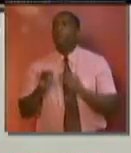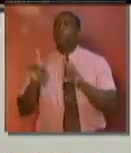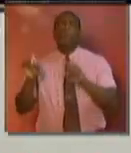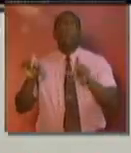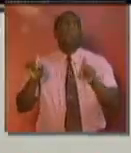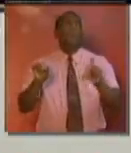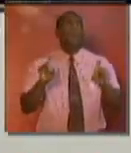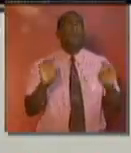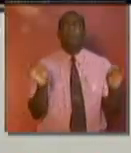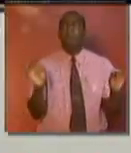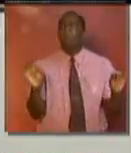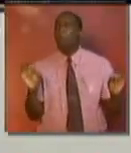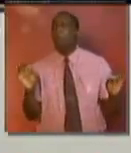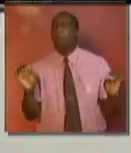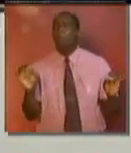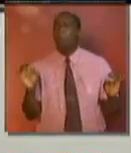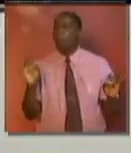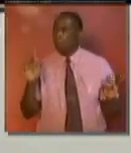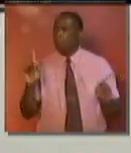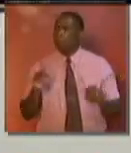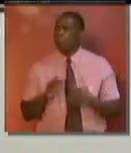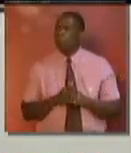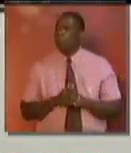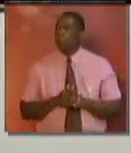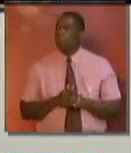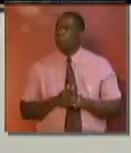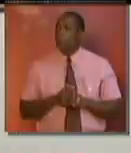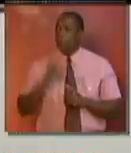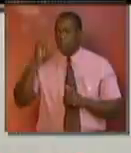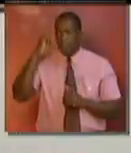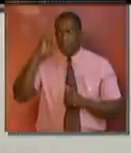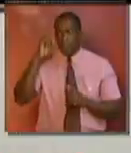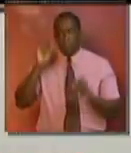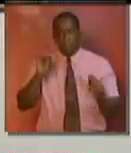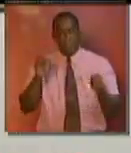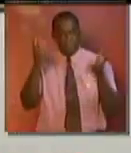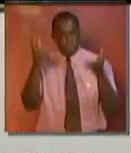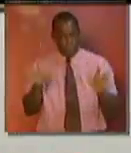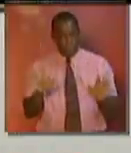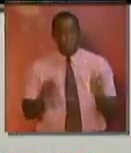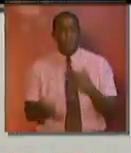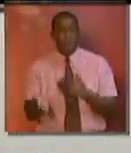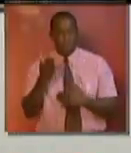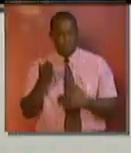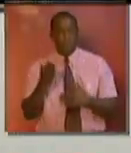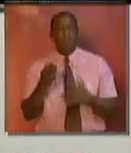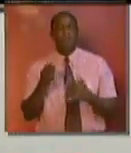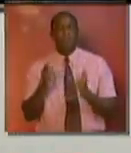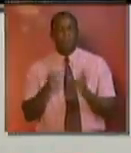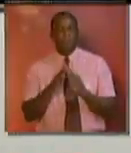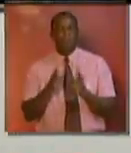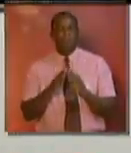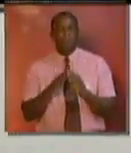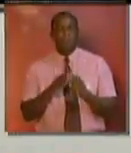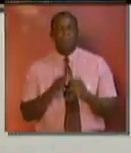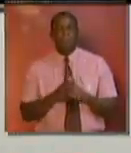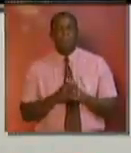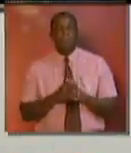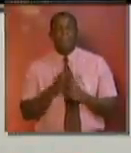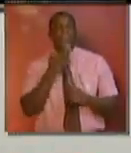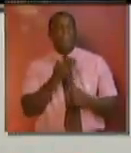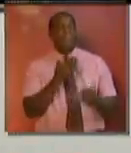the media, and I think this is time that we can wrap up this morning's media conference. Thank you, everyone who